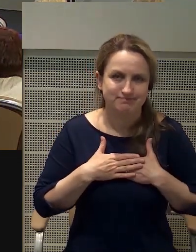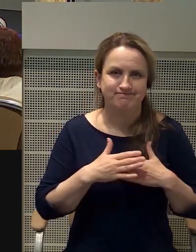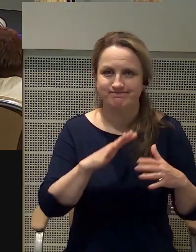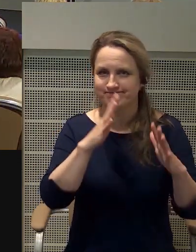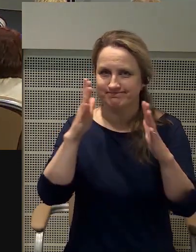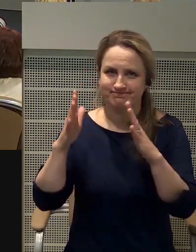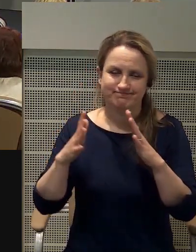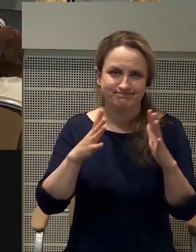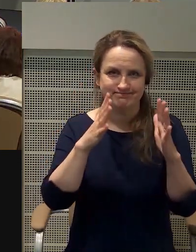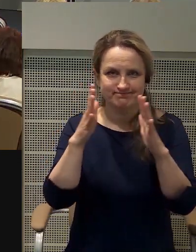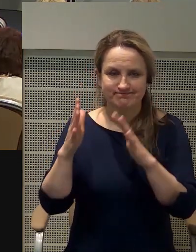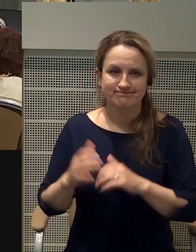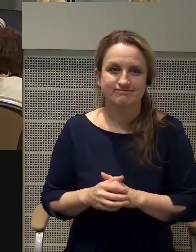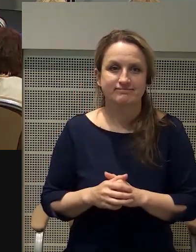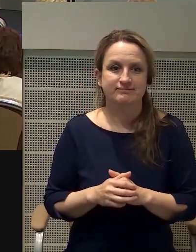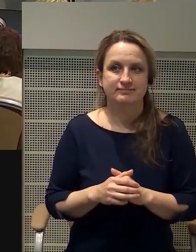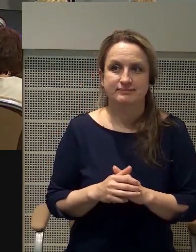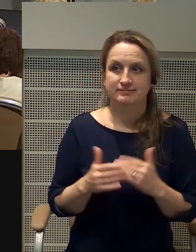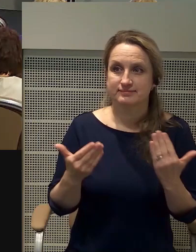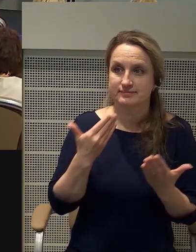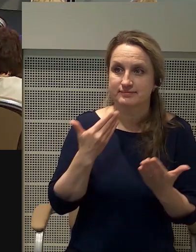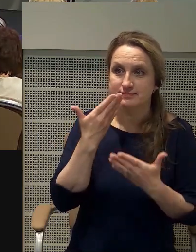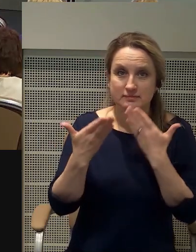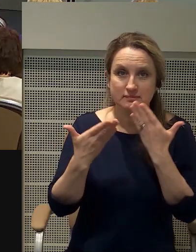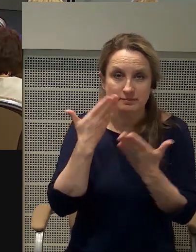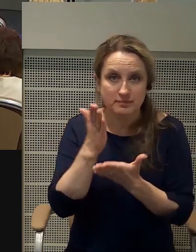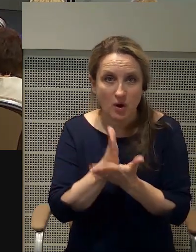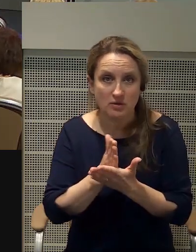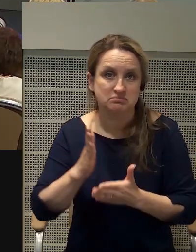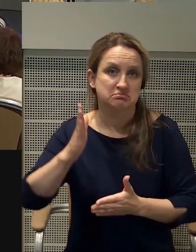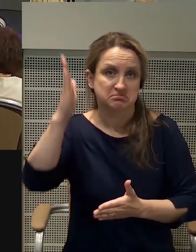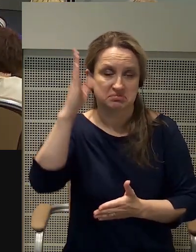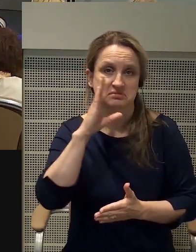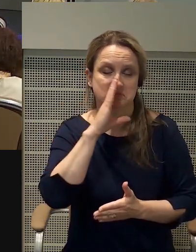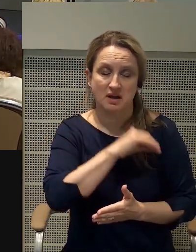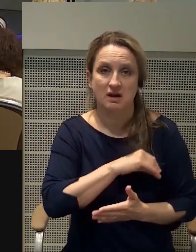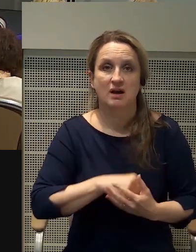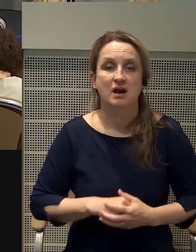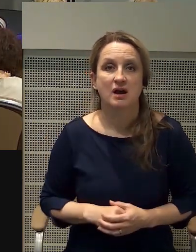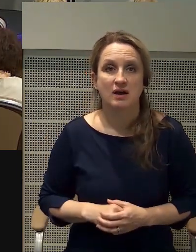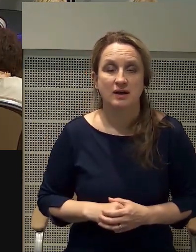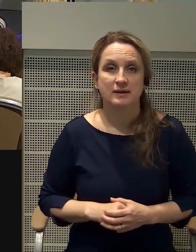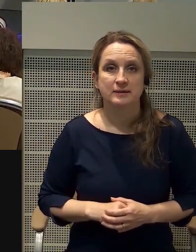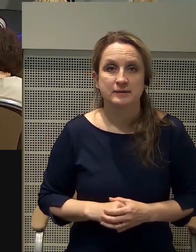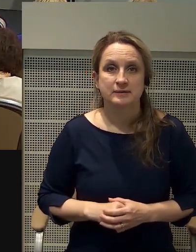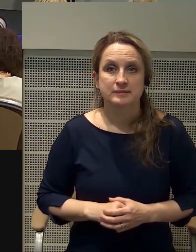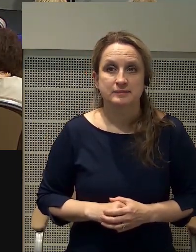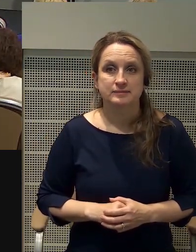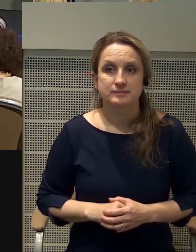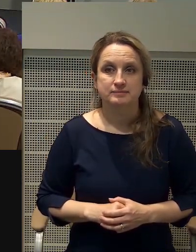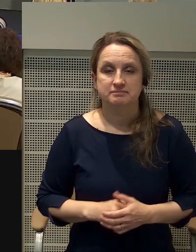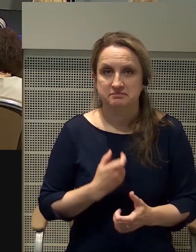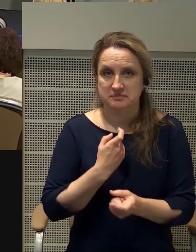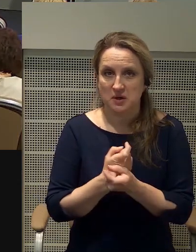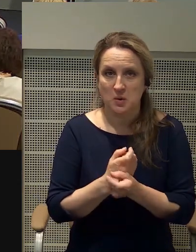Do we have questions for Annet? You can just raise your hand, võib käe püsti tõsta, kui on küsimusi Annetile. Julgelt